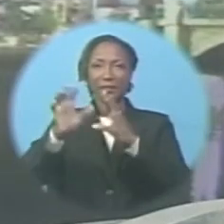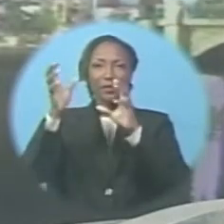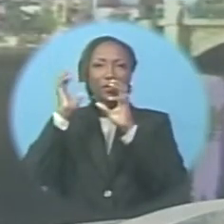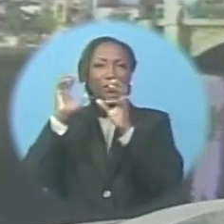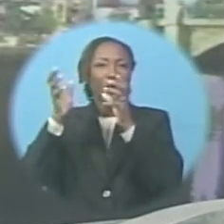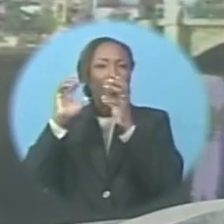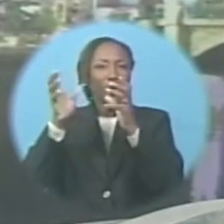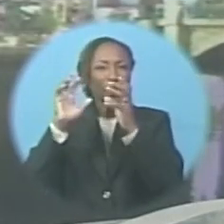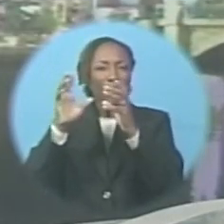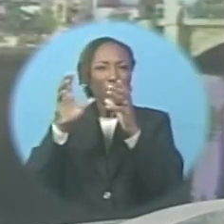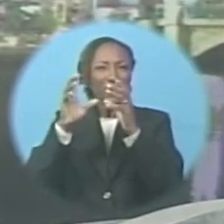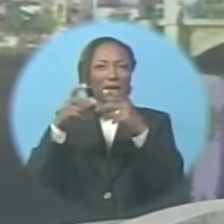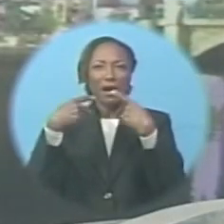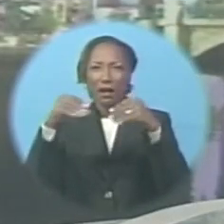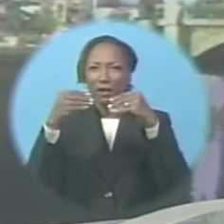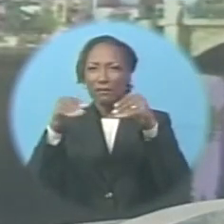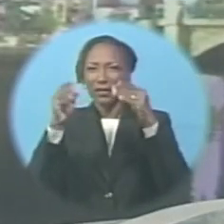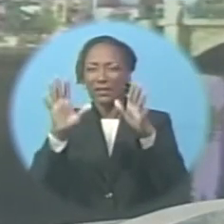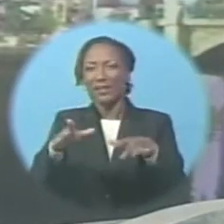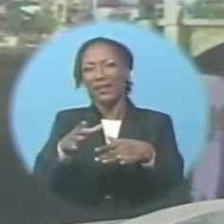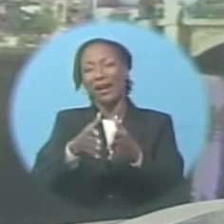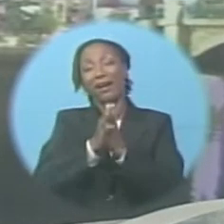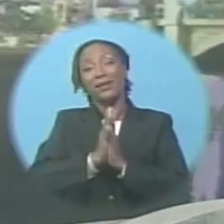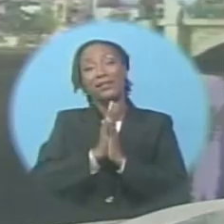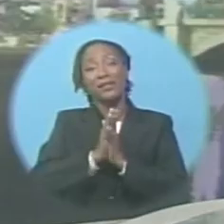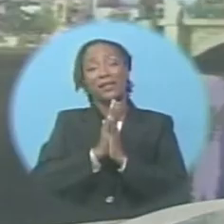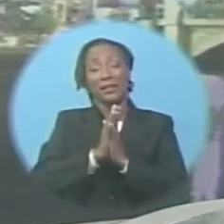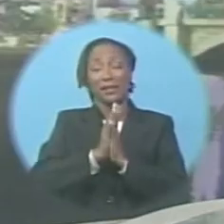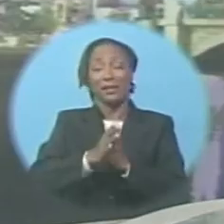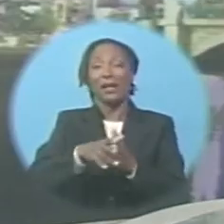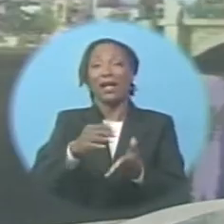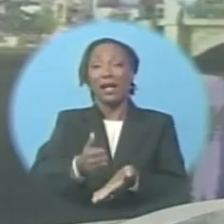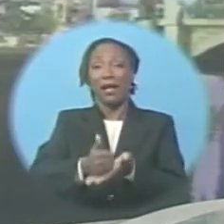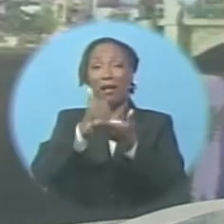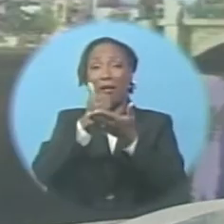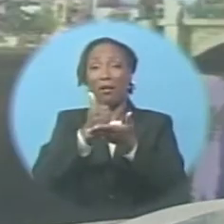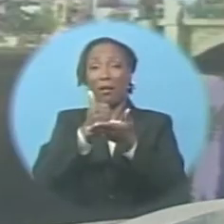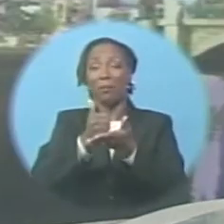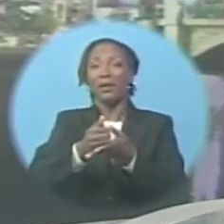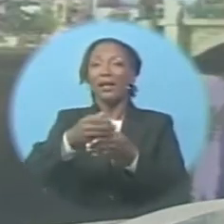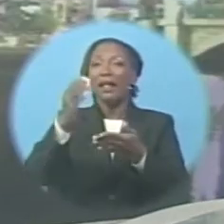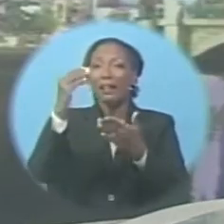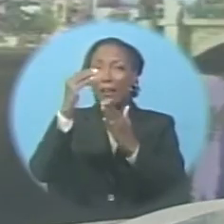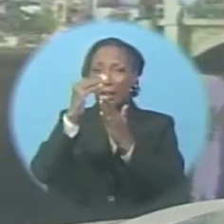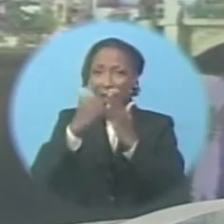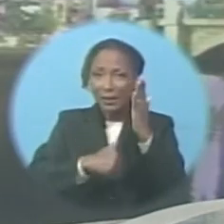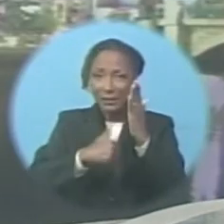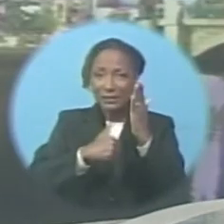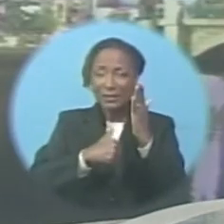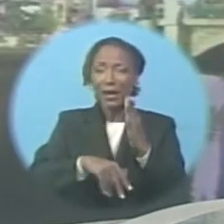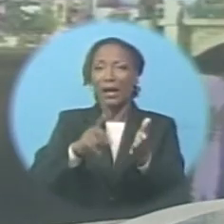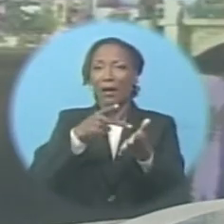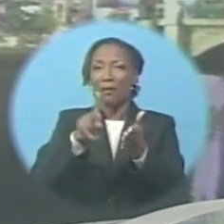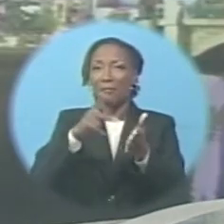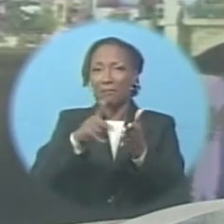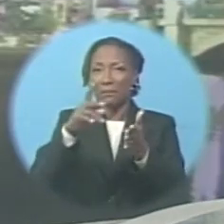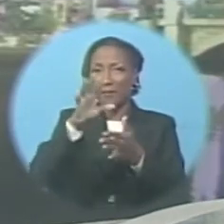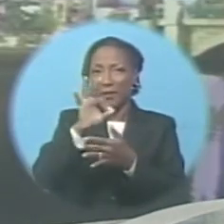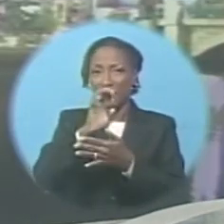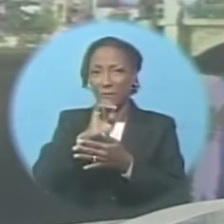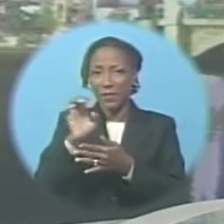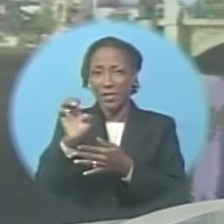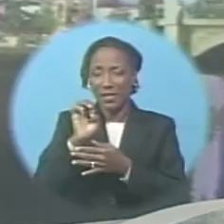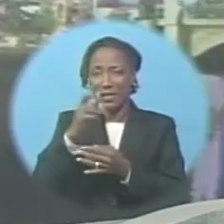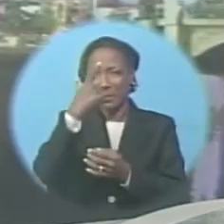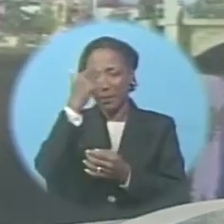Coconut vendors are crying out for an ease of the tipping fee. This as lawmen warned of a crackdown on those who leave coconut shells